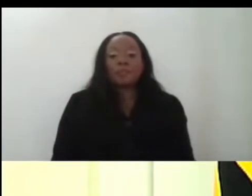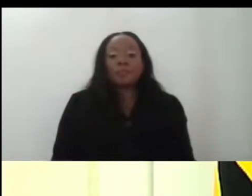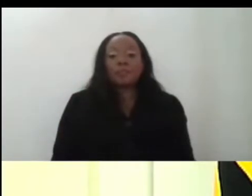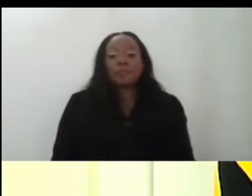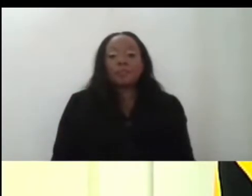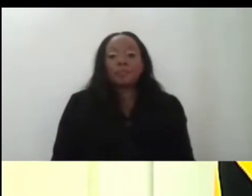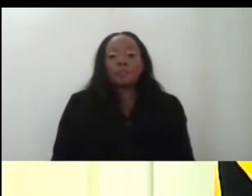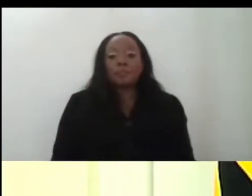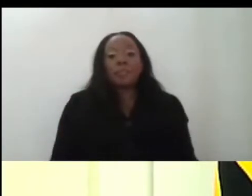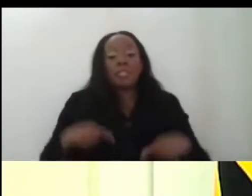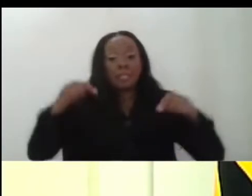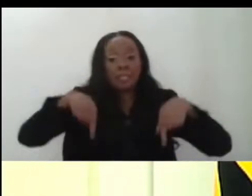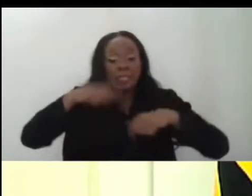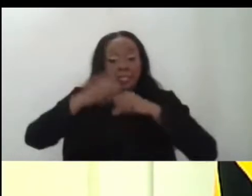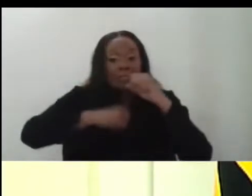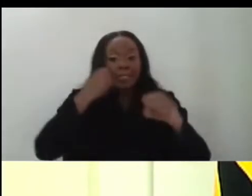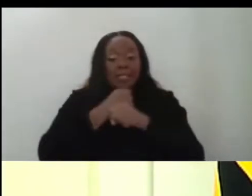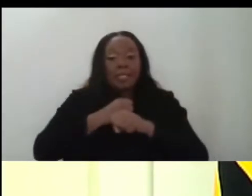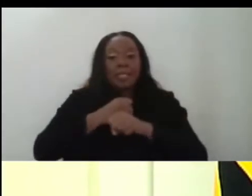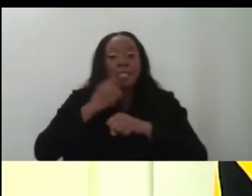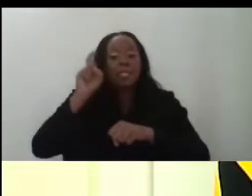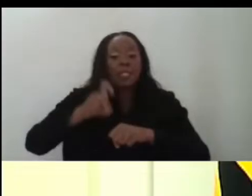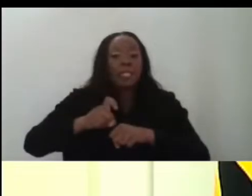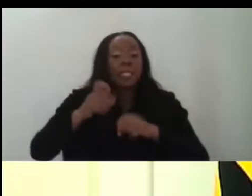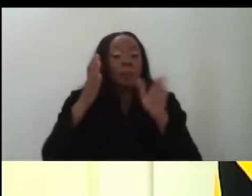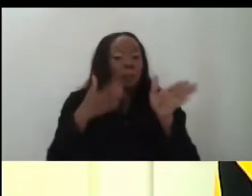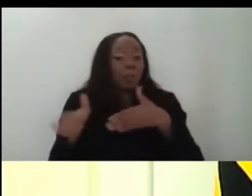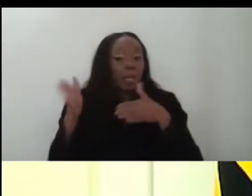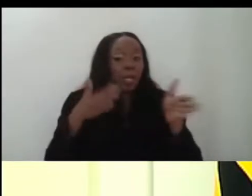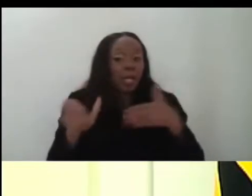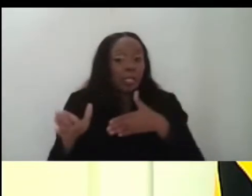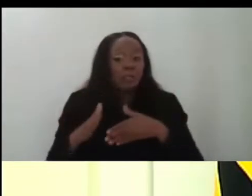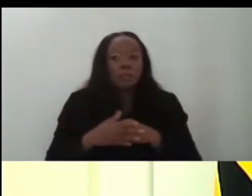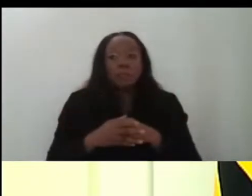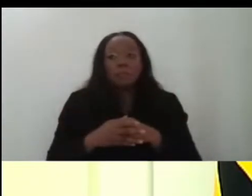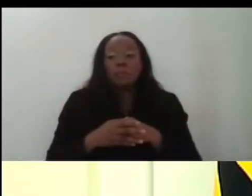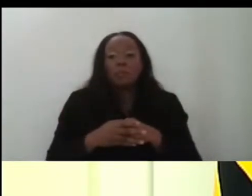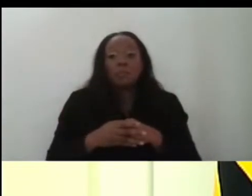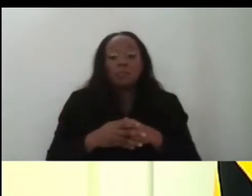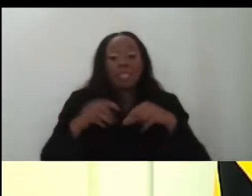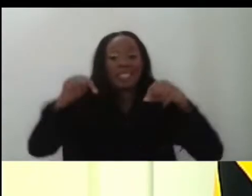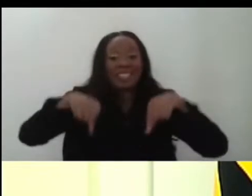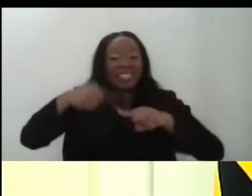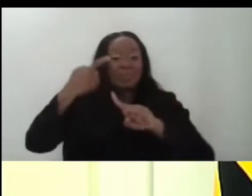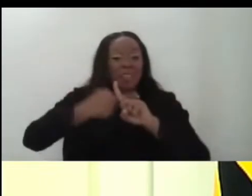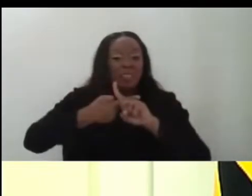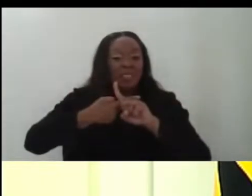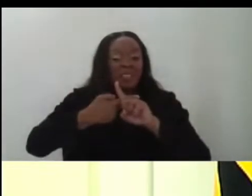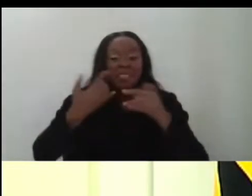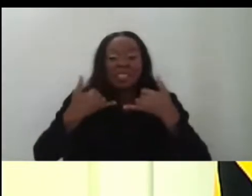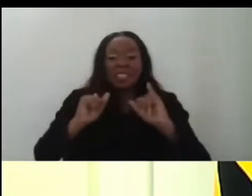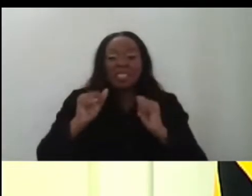to heighten our guard. We're still in the month of May, and tropical waves have already began to roll across the Atlantic.